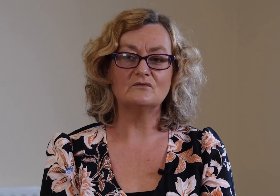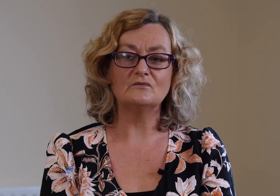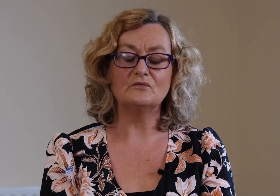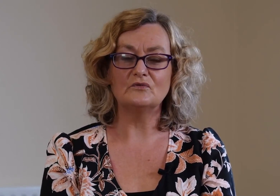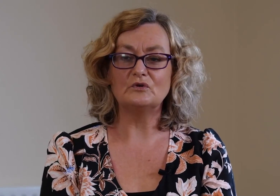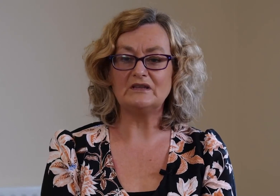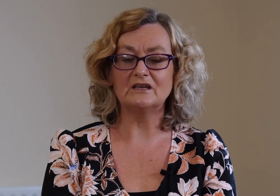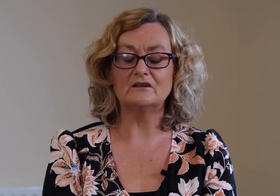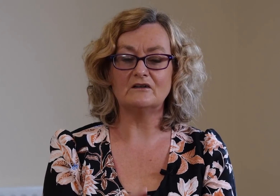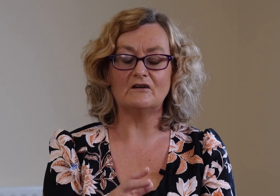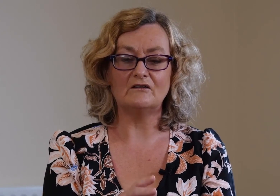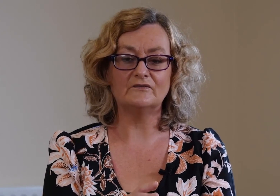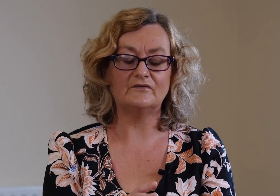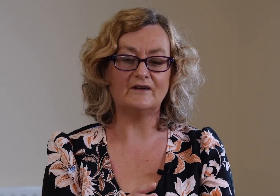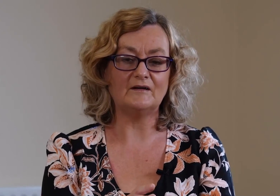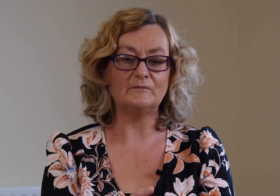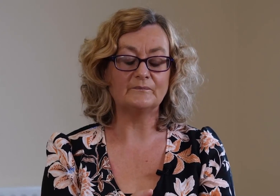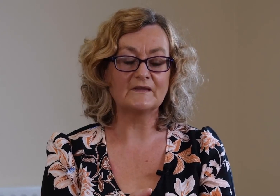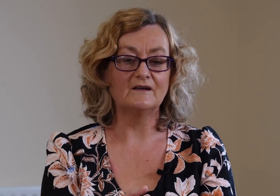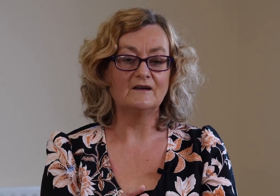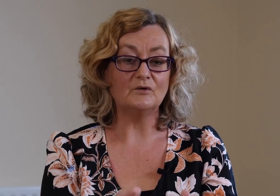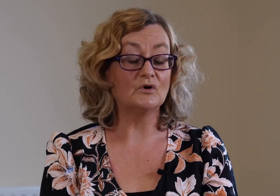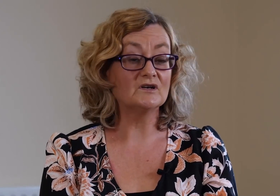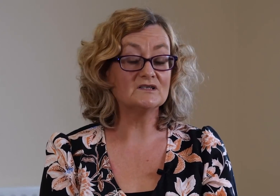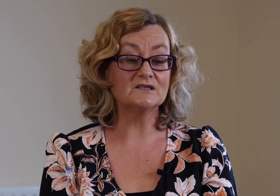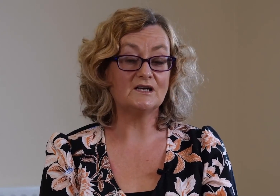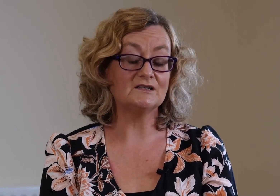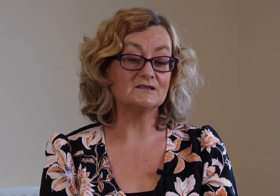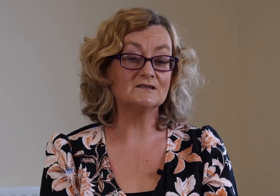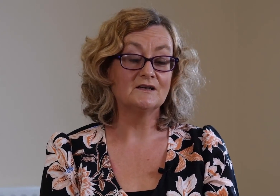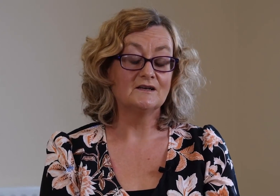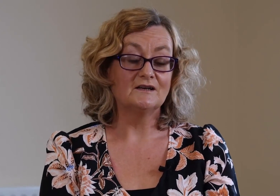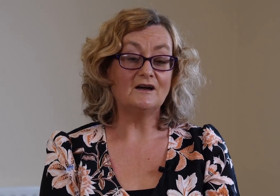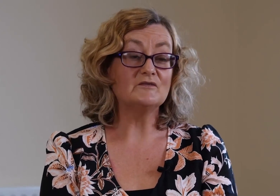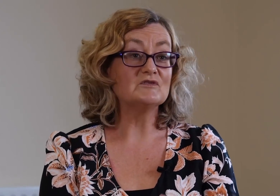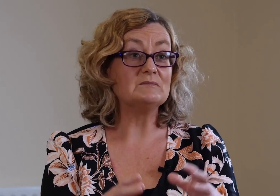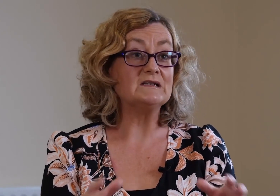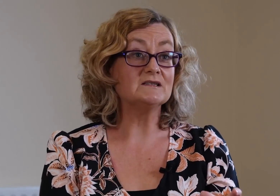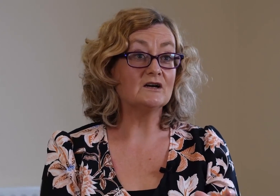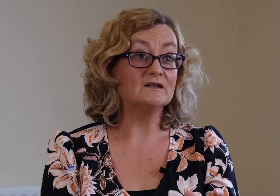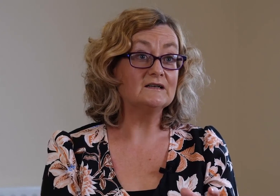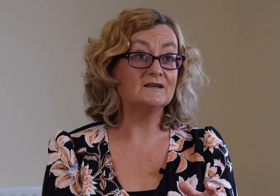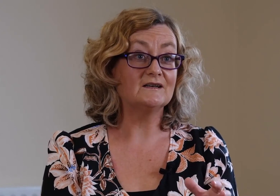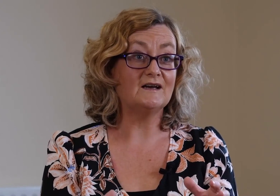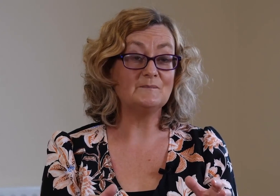also could be thinking of a word and I have the most